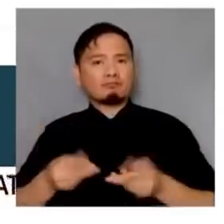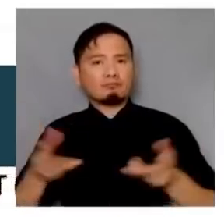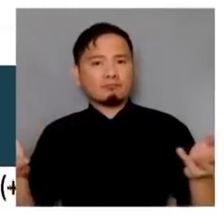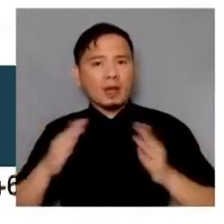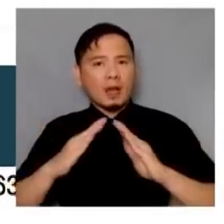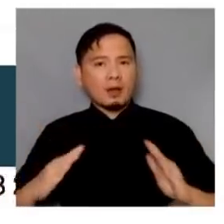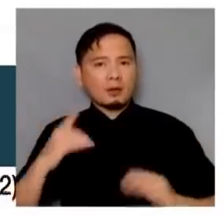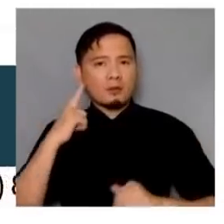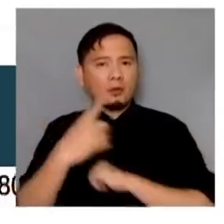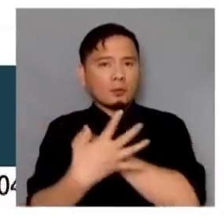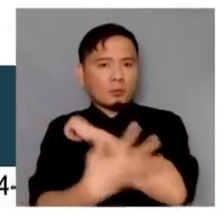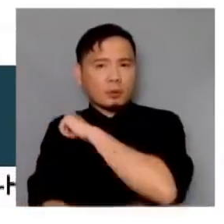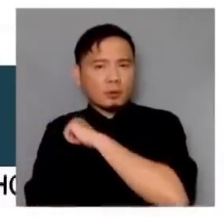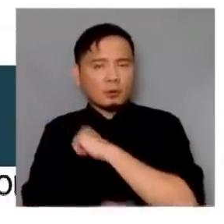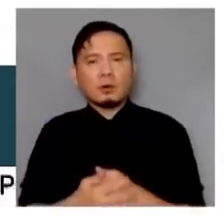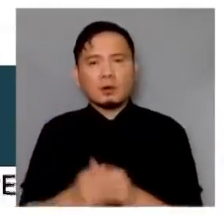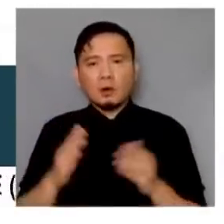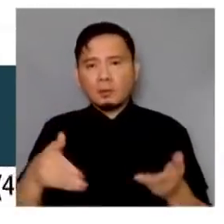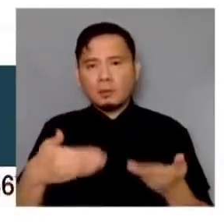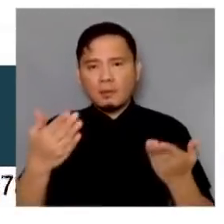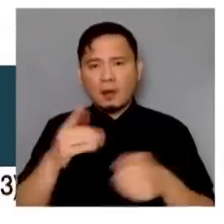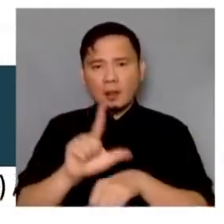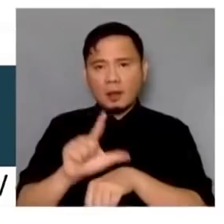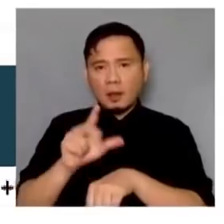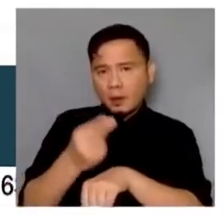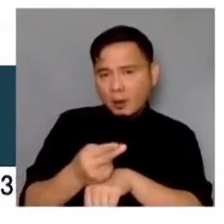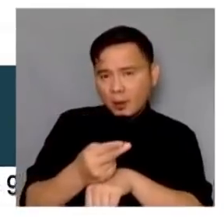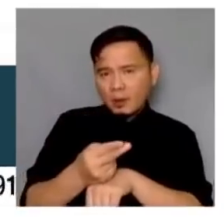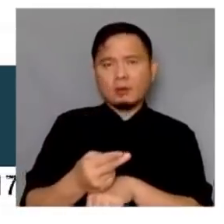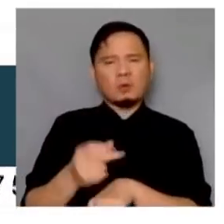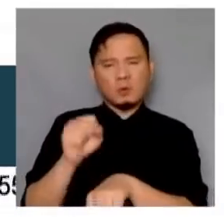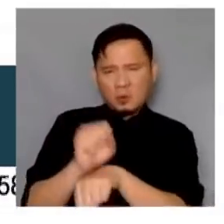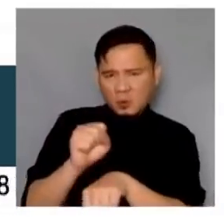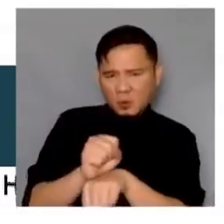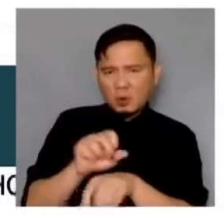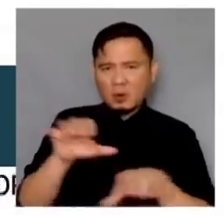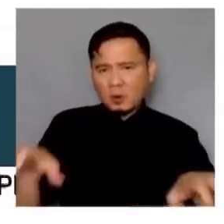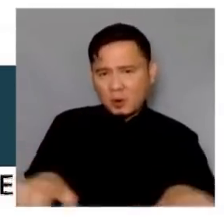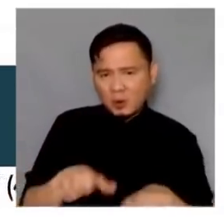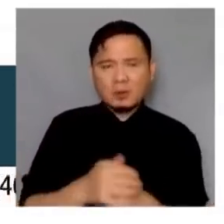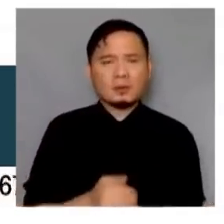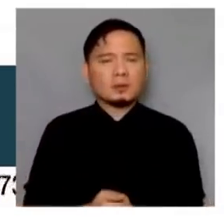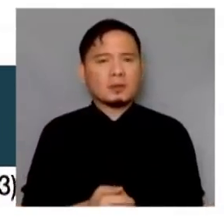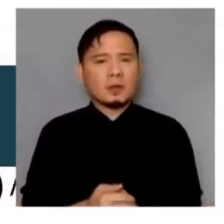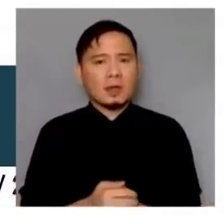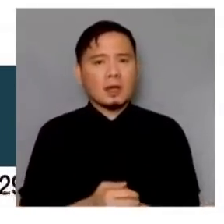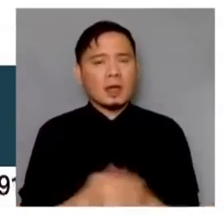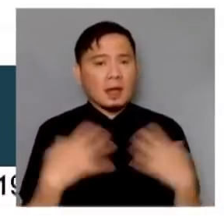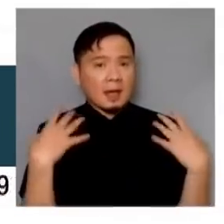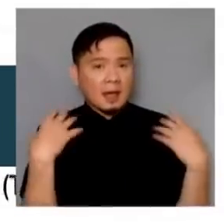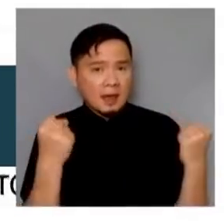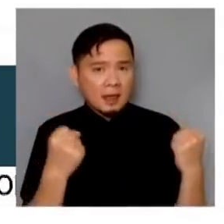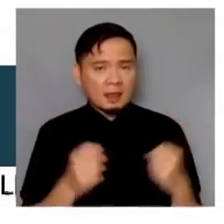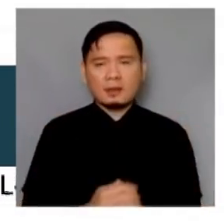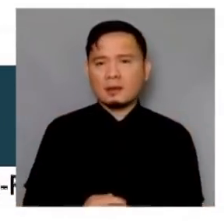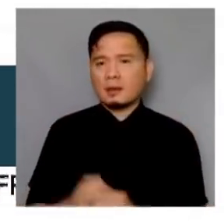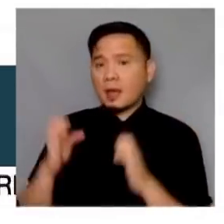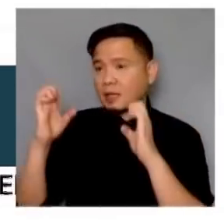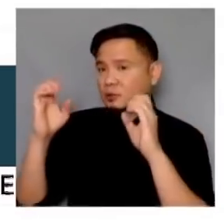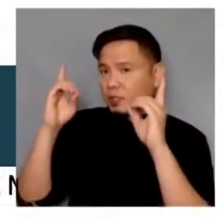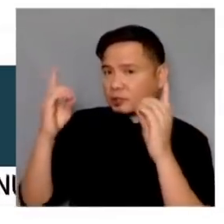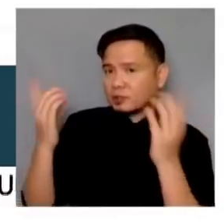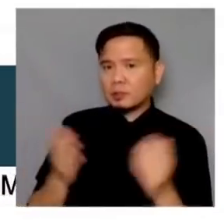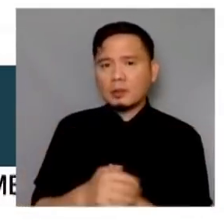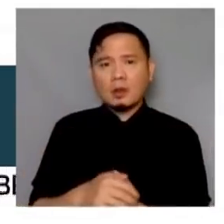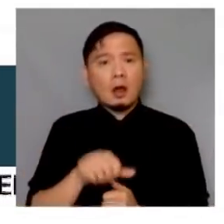homeless, trabaho, pangkabuhayan, health and education, and other basic